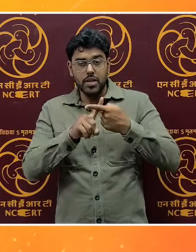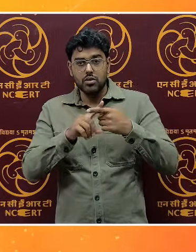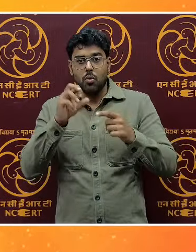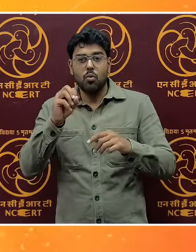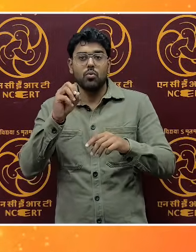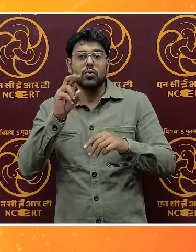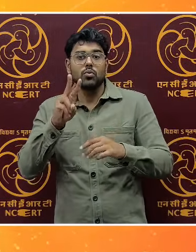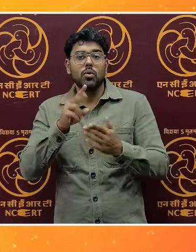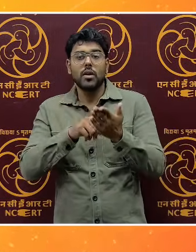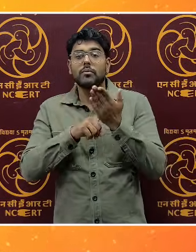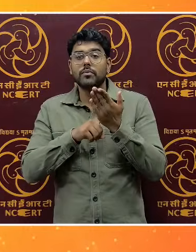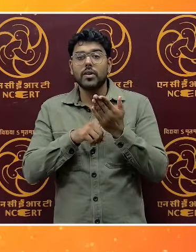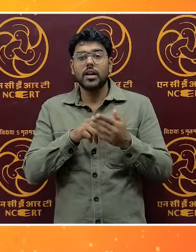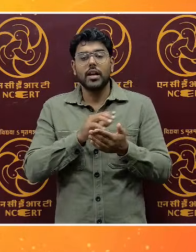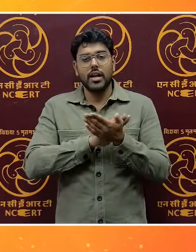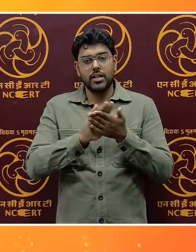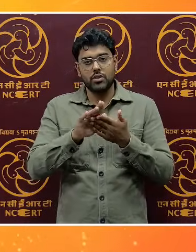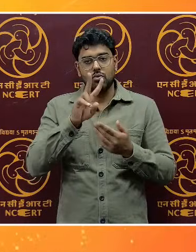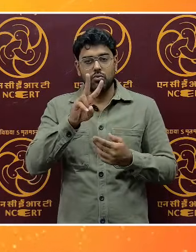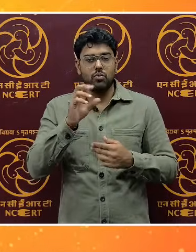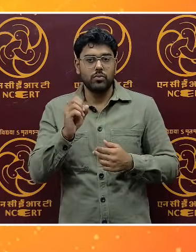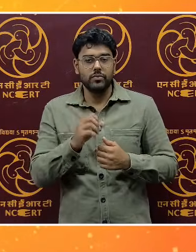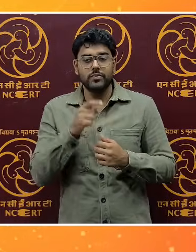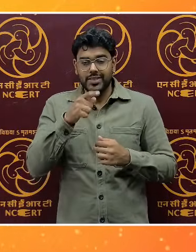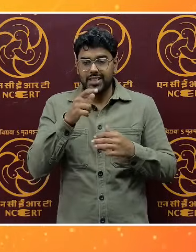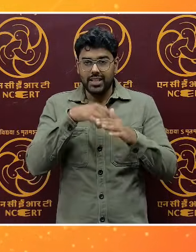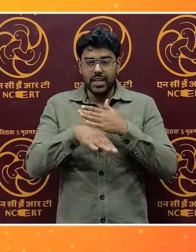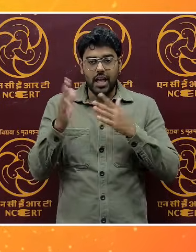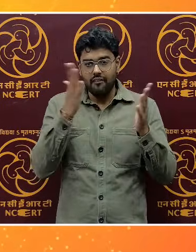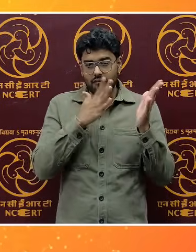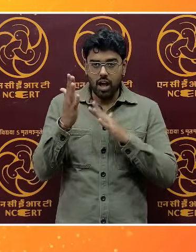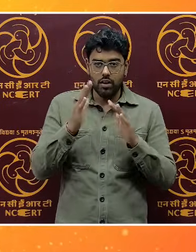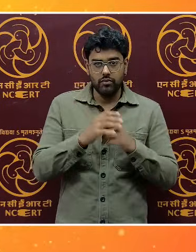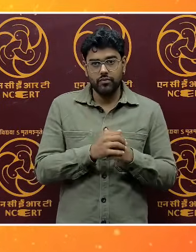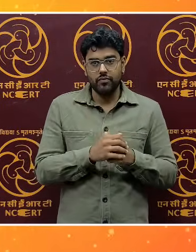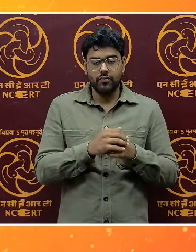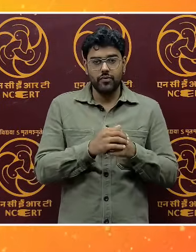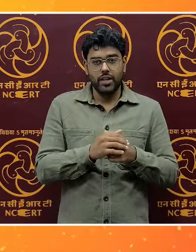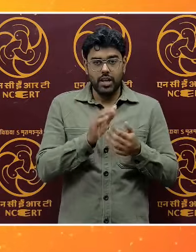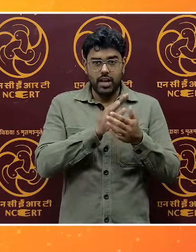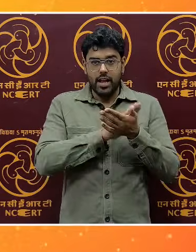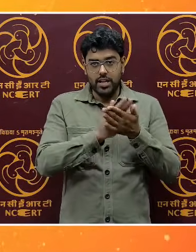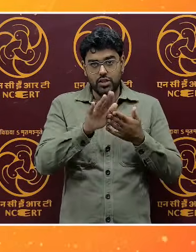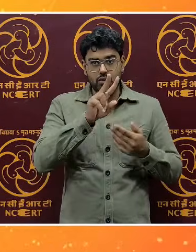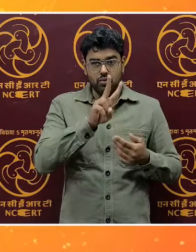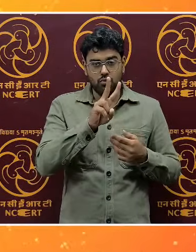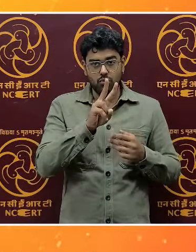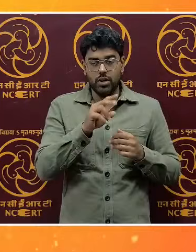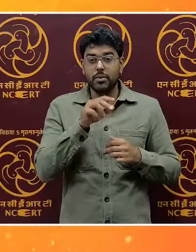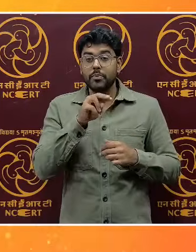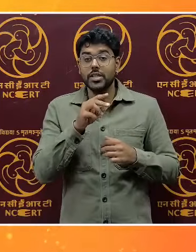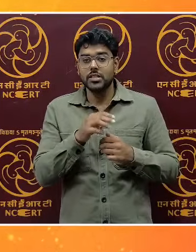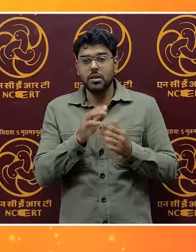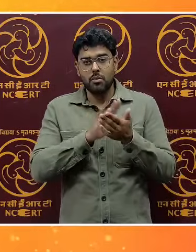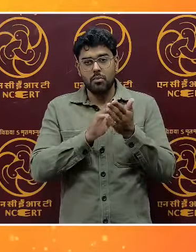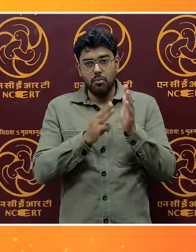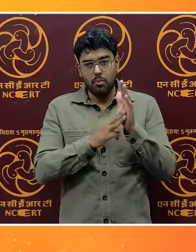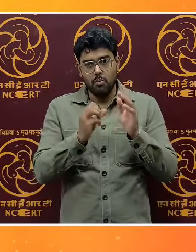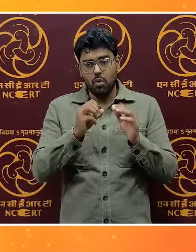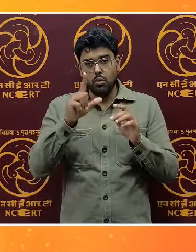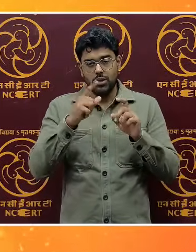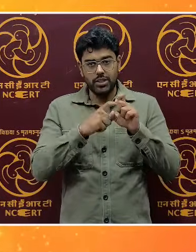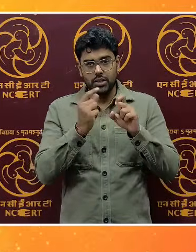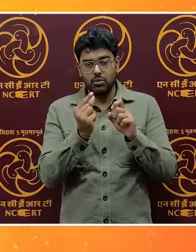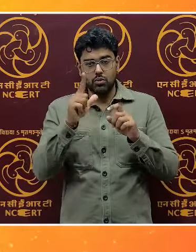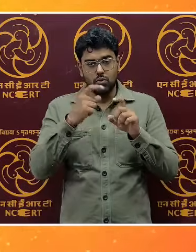Right. So in this, what do we see? Though we have these gases, H2 is a molecule in itself, O2 is a molecule in